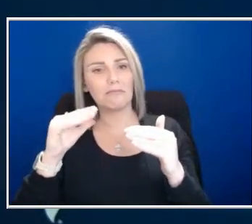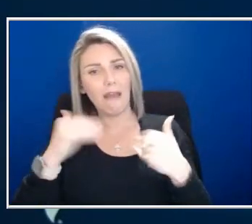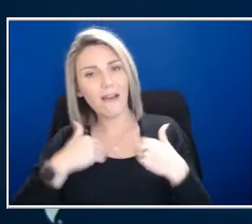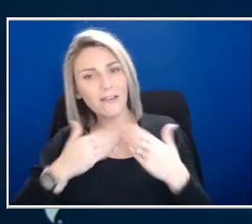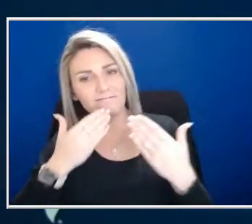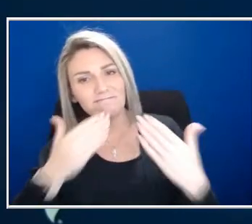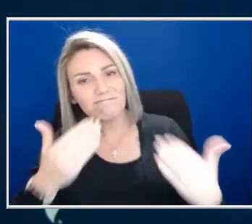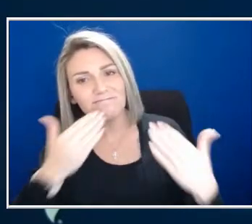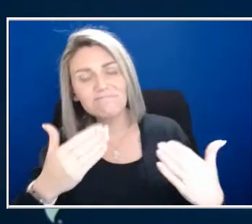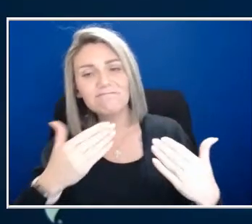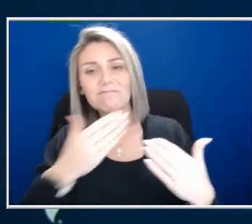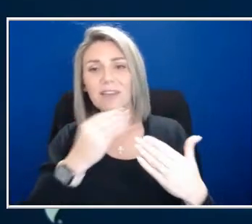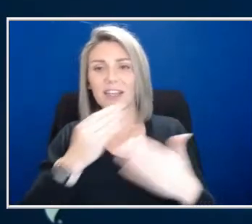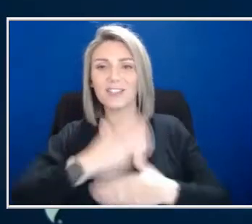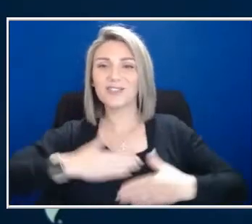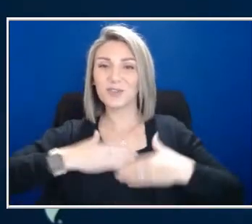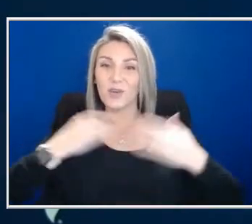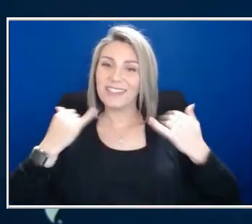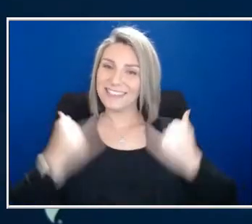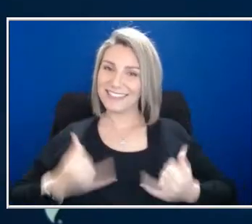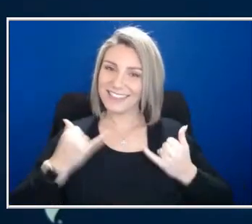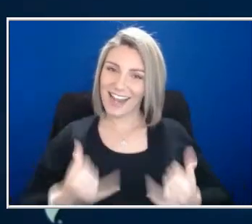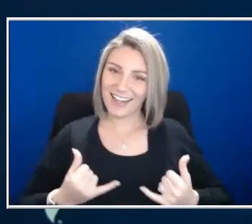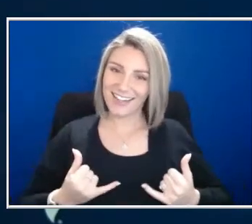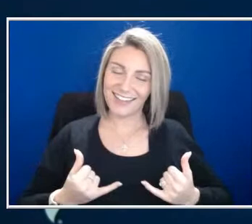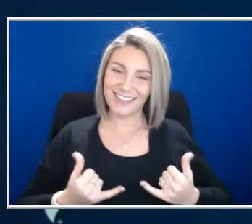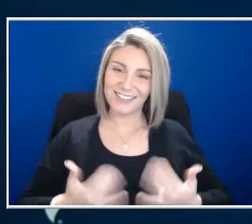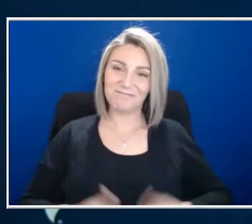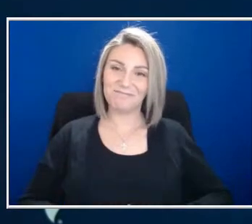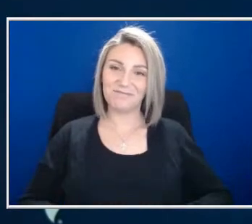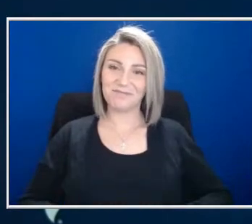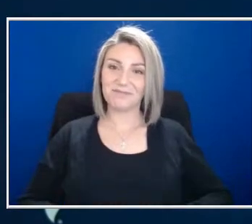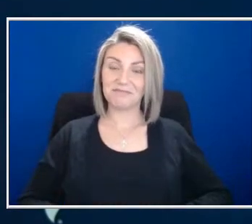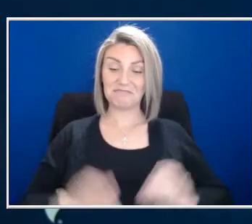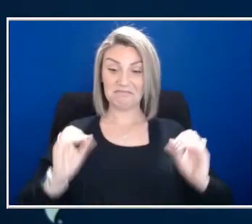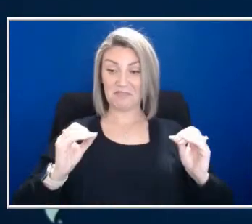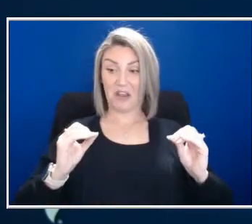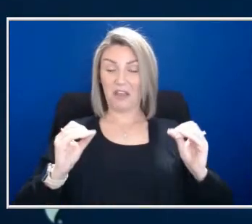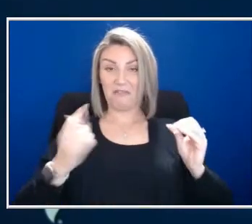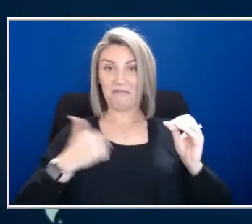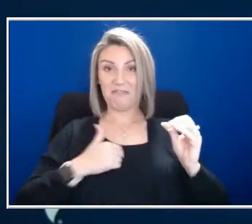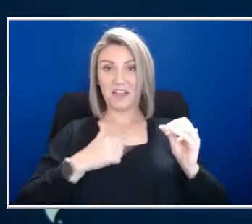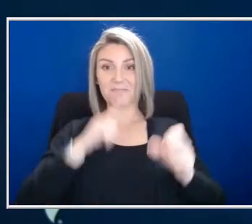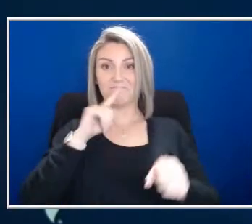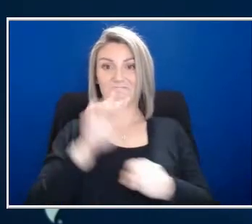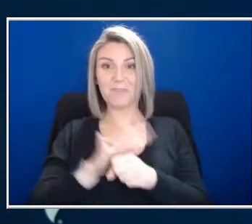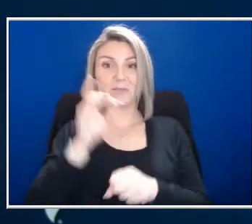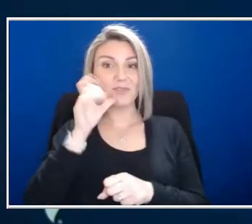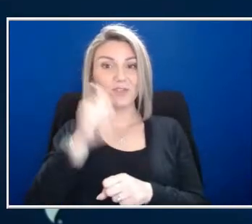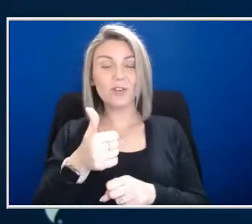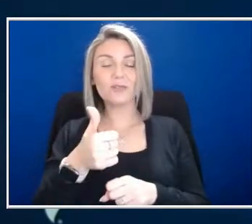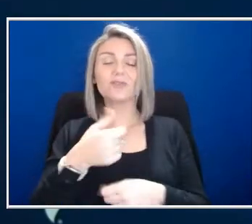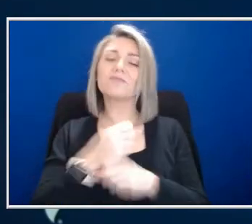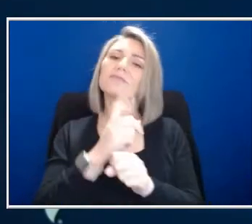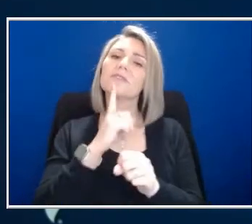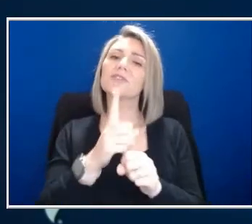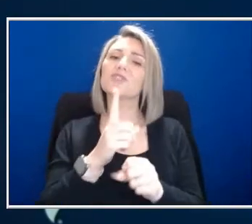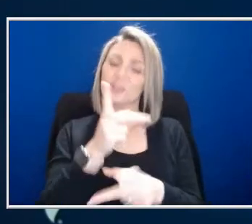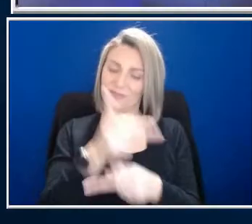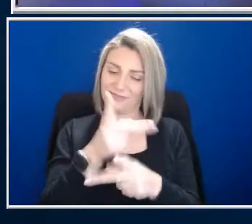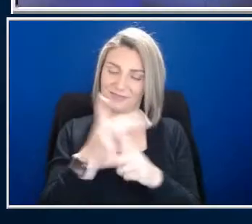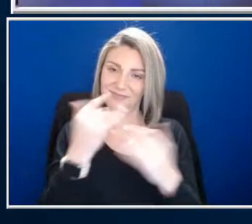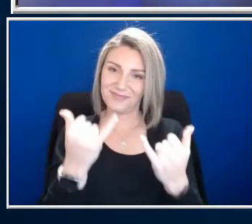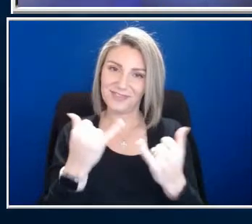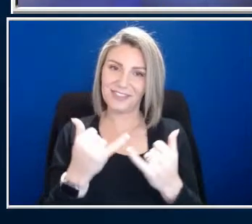enjoy today. That's none of us are guaranteed tomorrow, so make sure you're taking care of today. All right, love